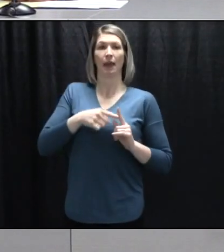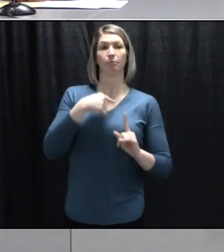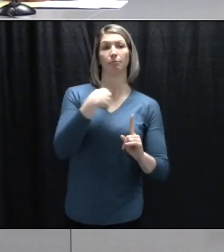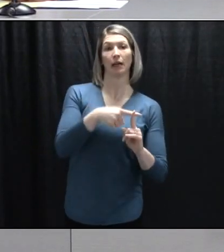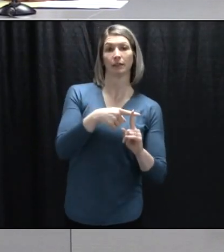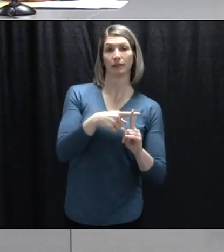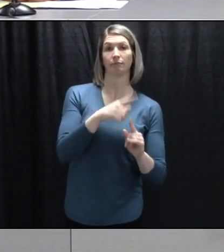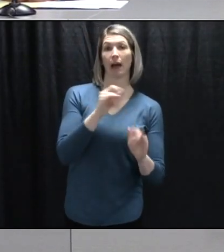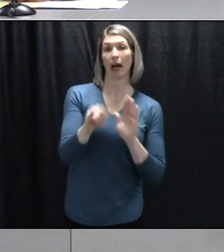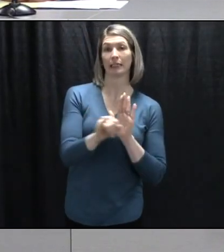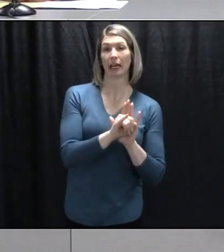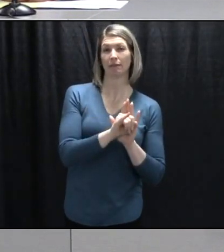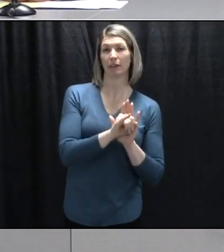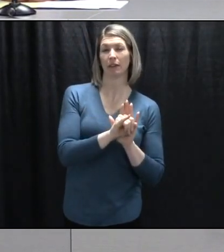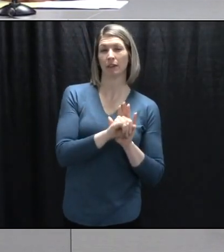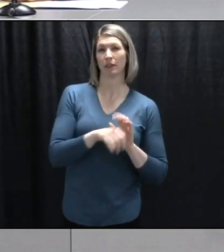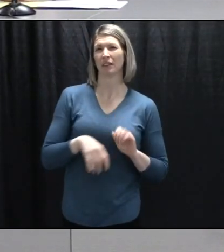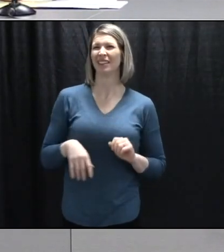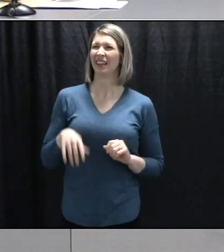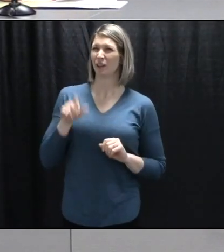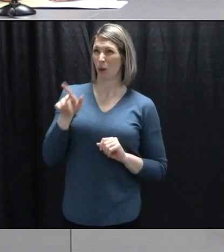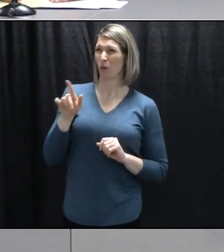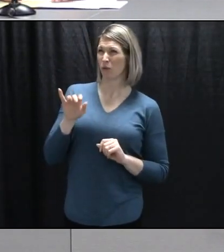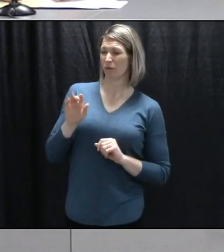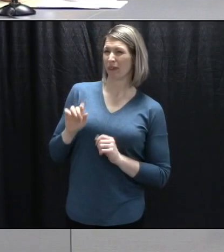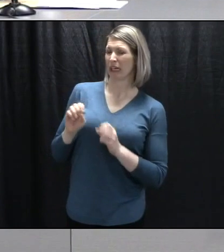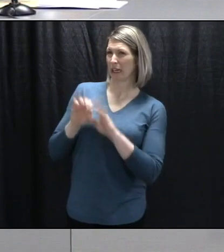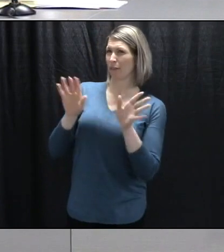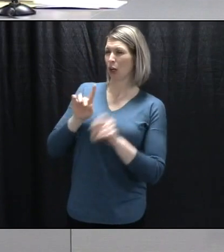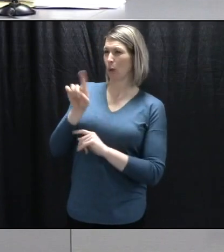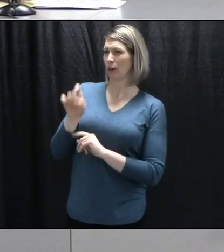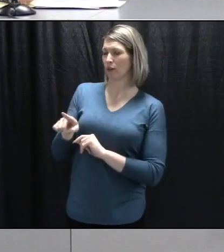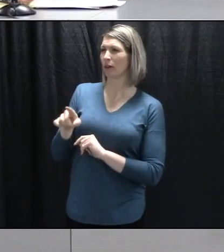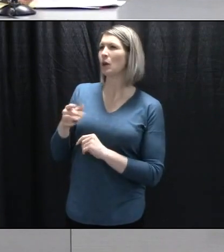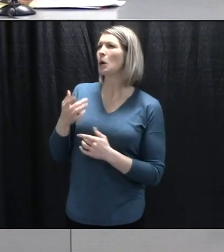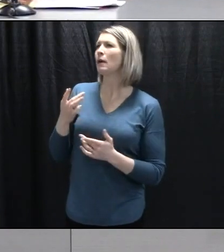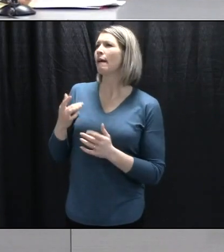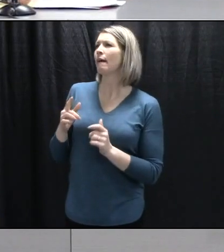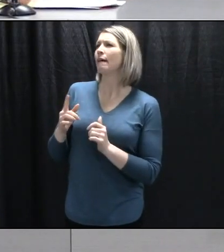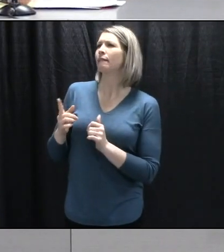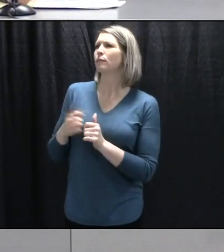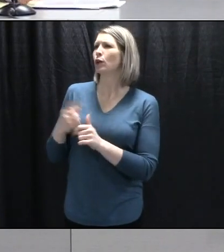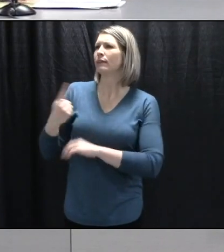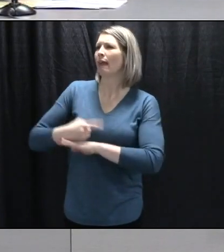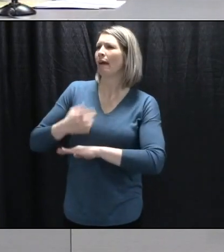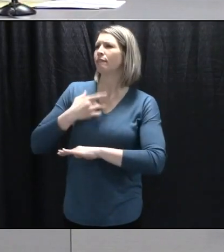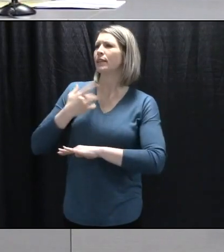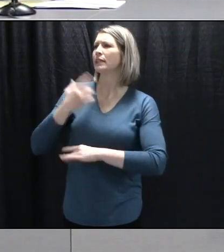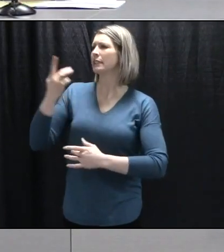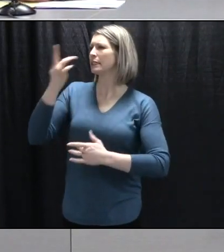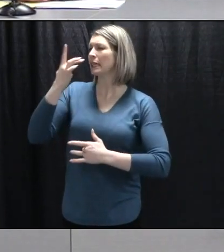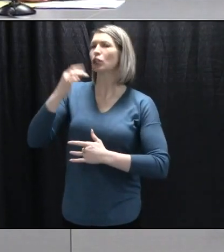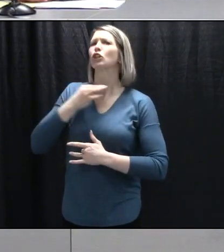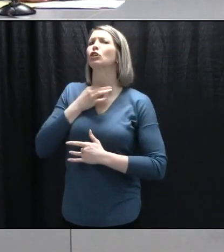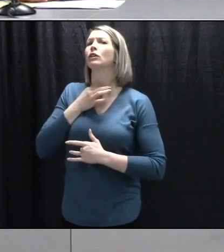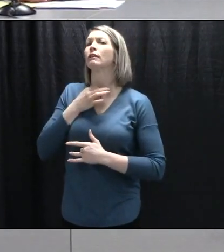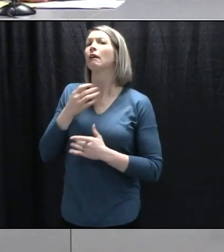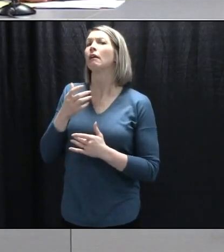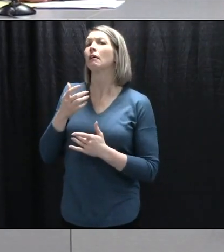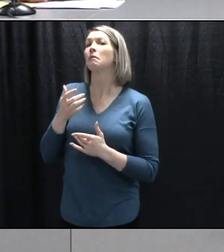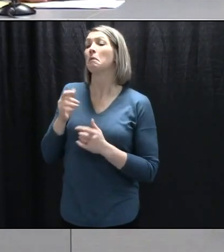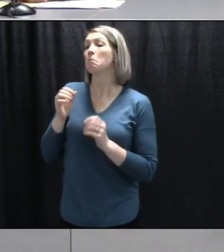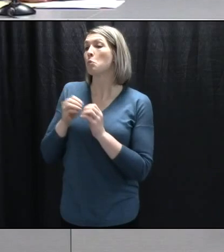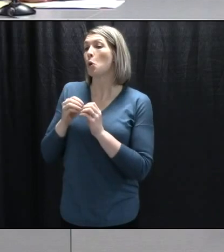You were asking about date of symptom onset? Is that what you were asking? Yes, yeah. Just more information to help with modeling